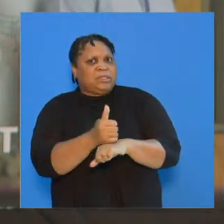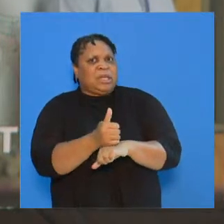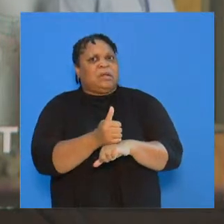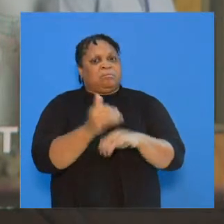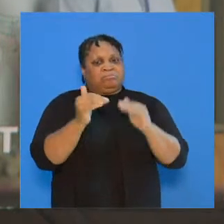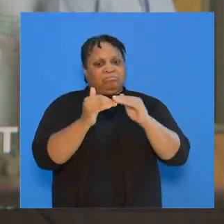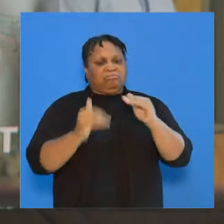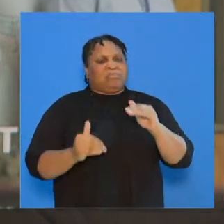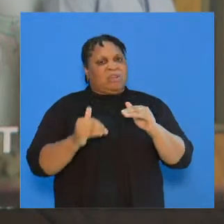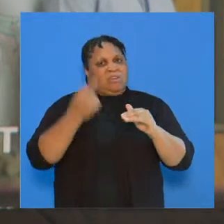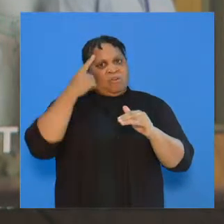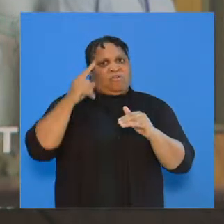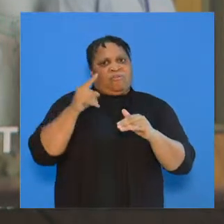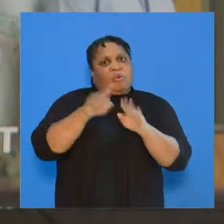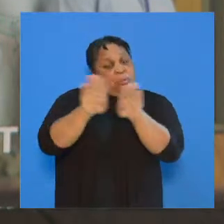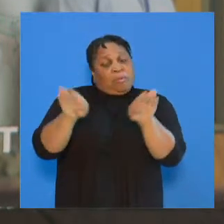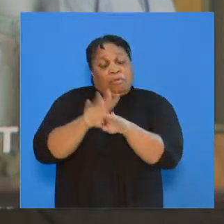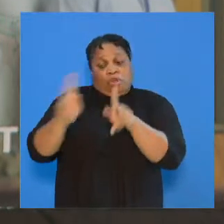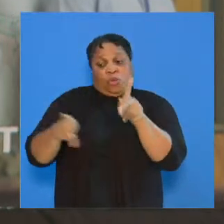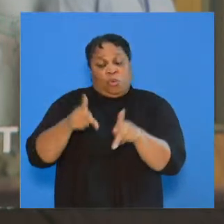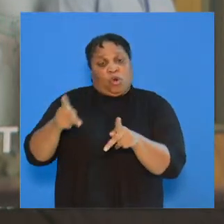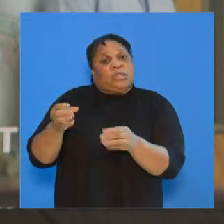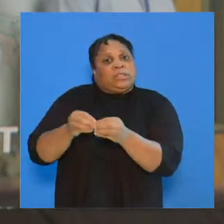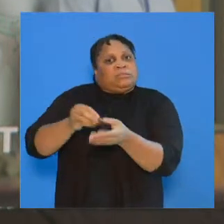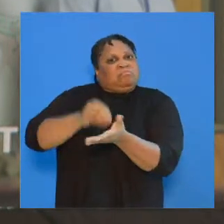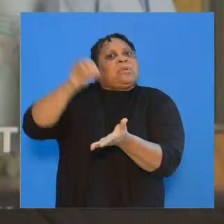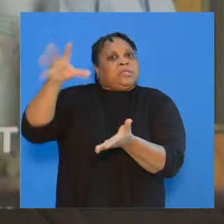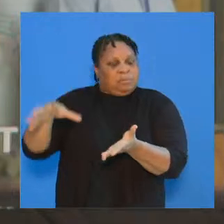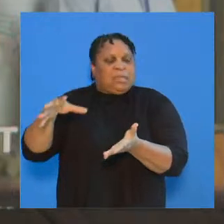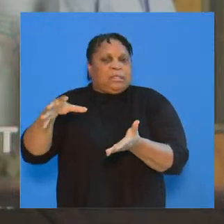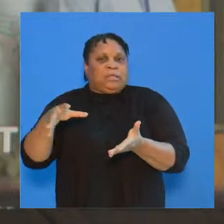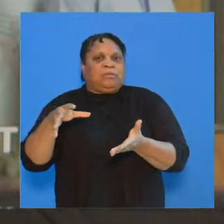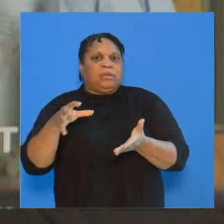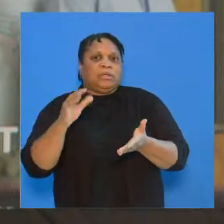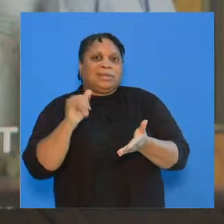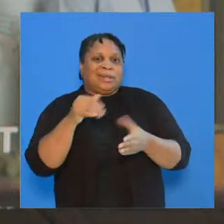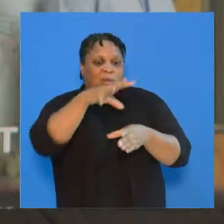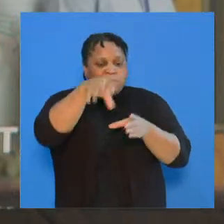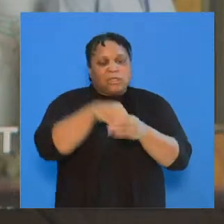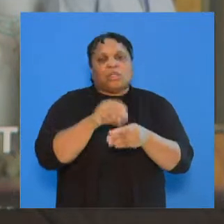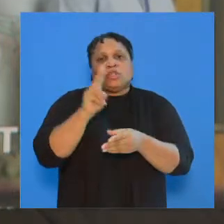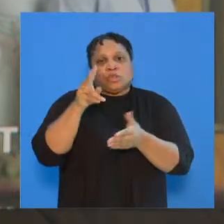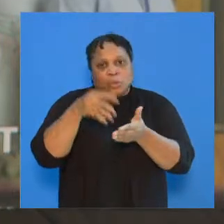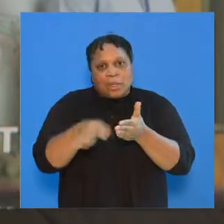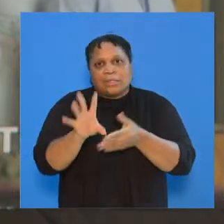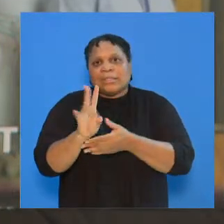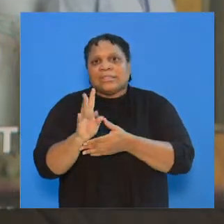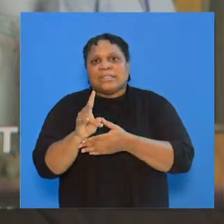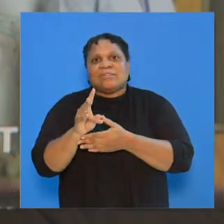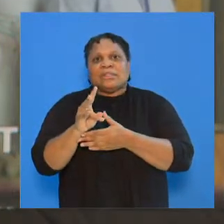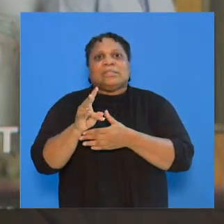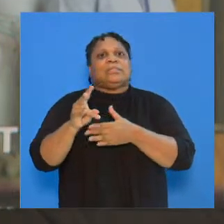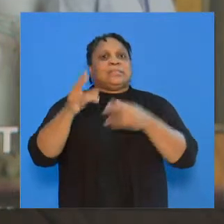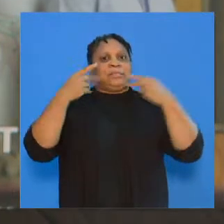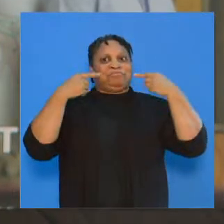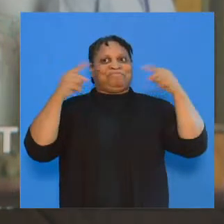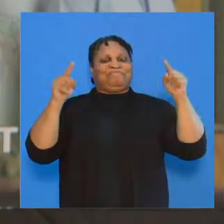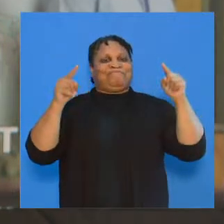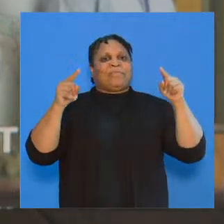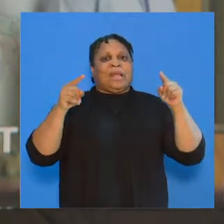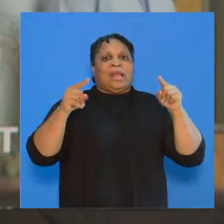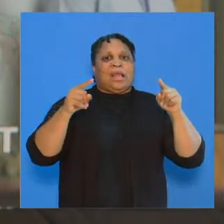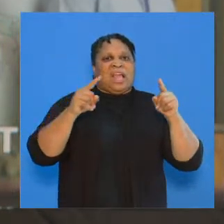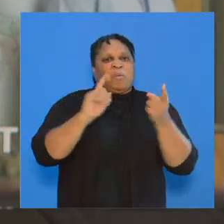workers. We supported this position, included it in our 2017 platform, and recently passed legislation